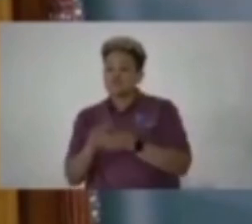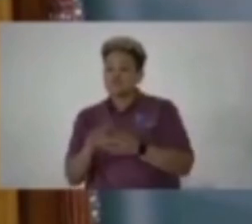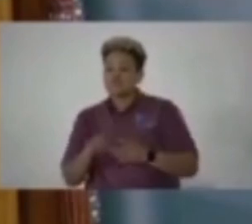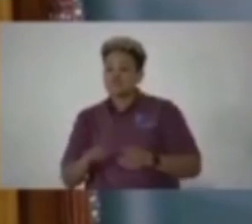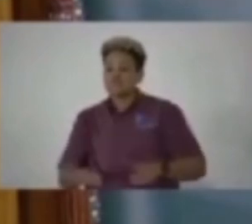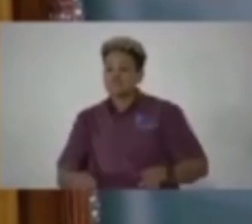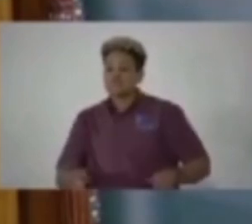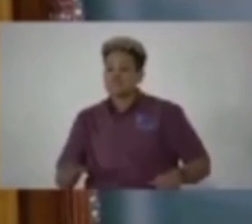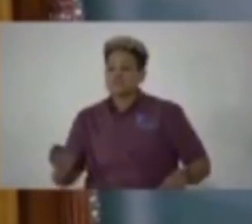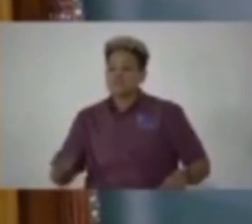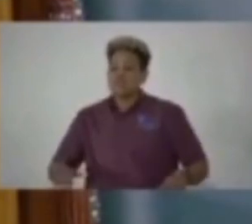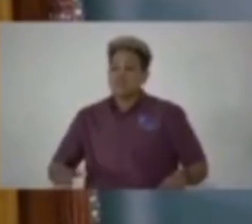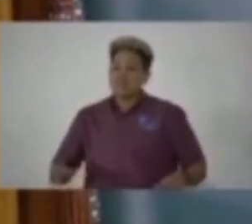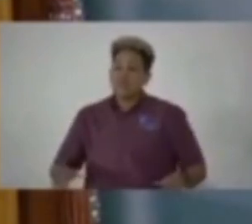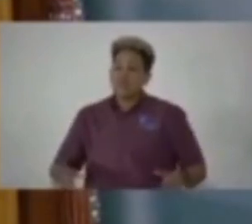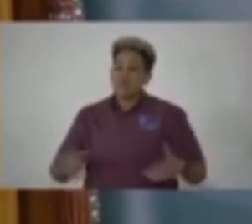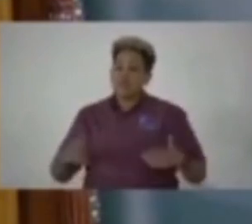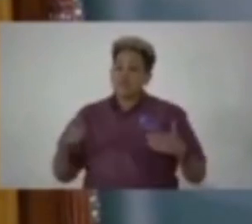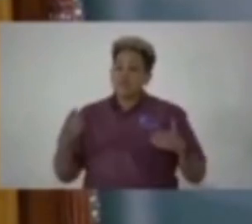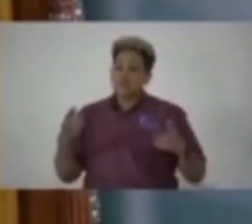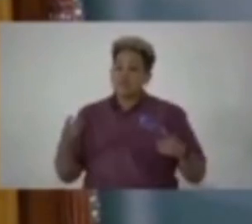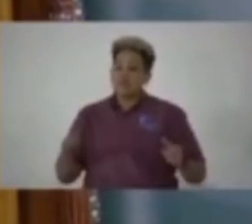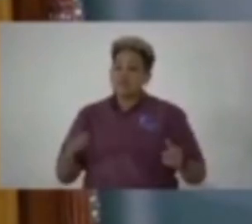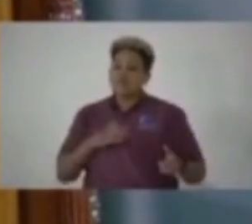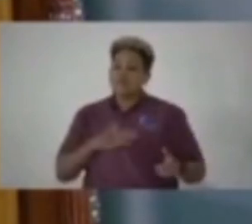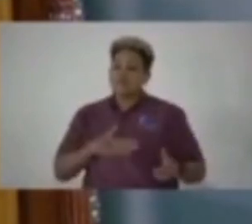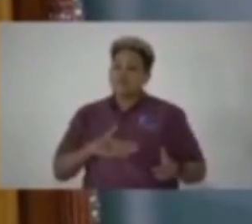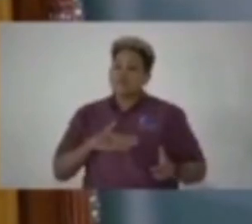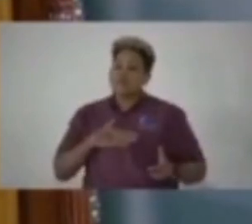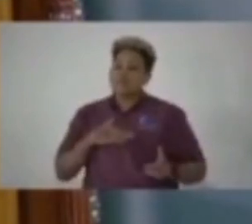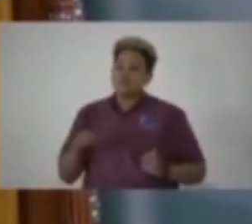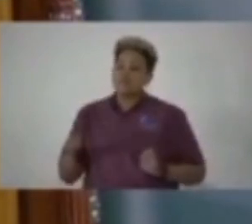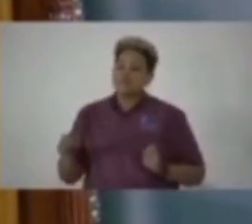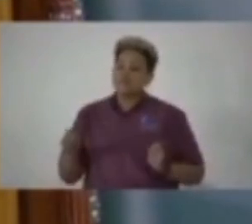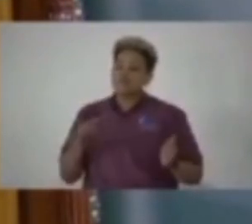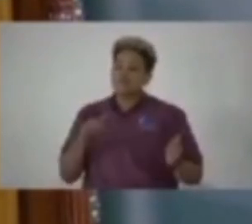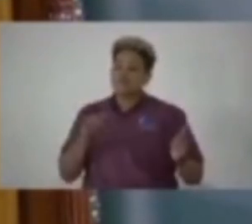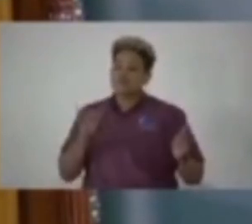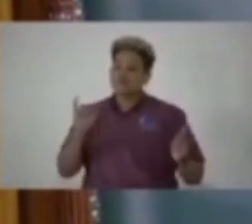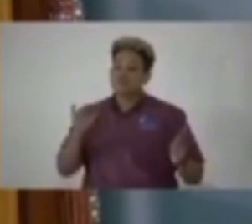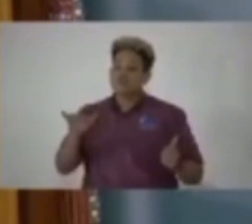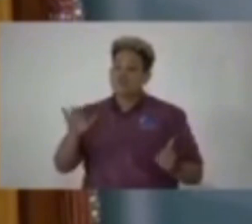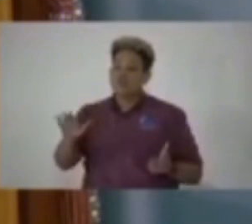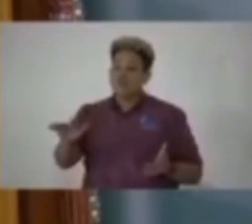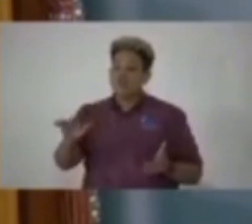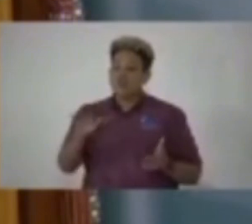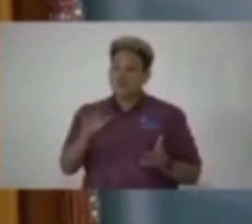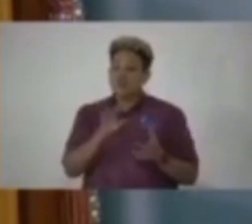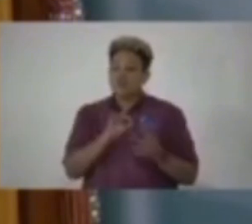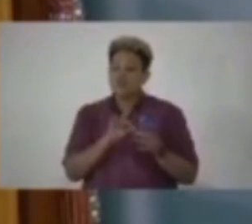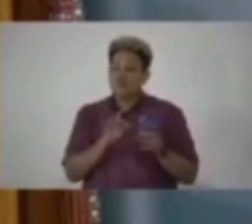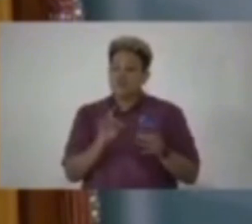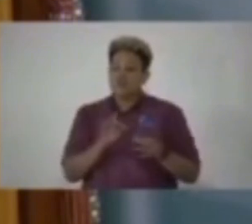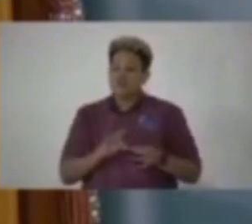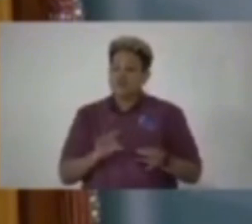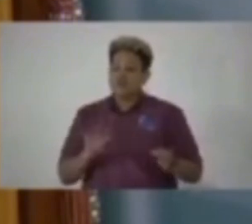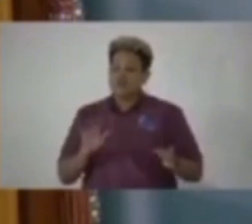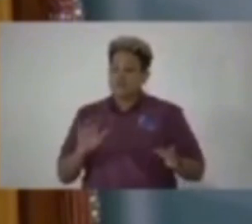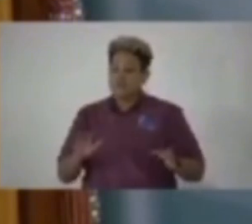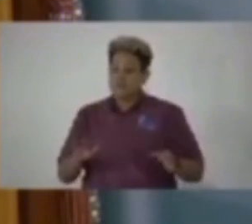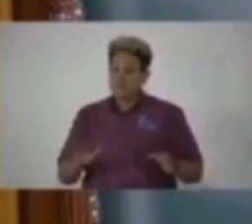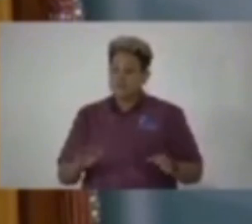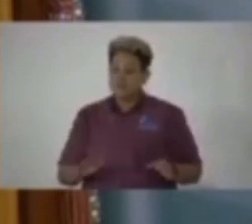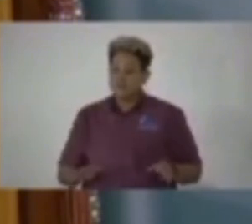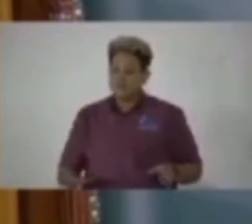find something interesting. Here is it that there is a attending what you call an upcoming parish council election that